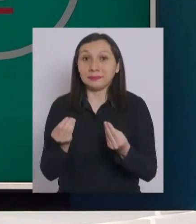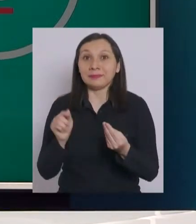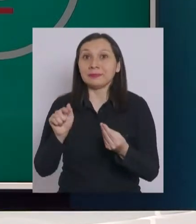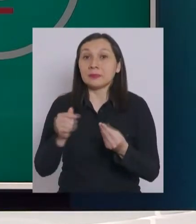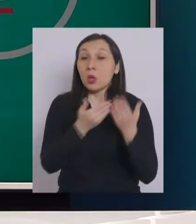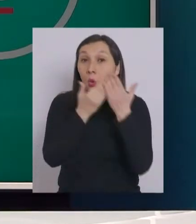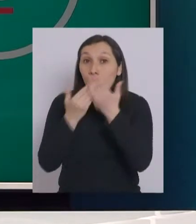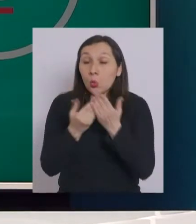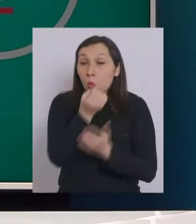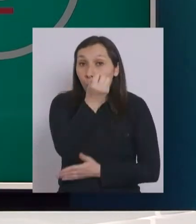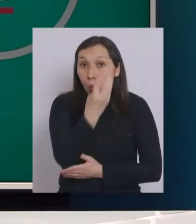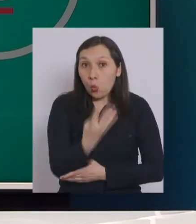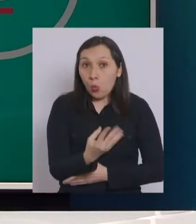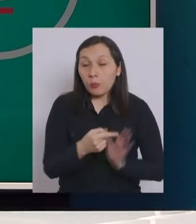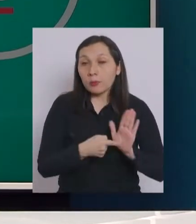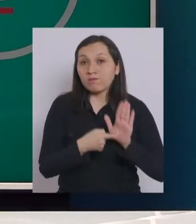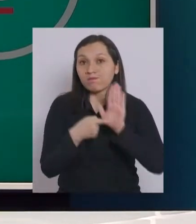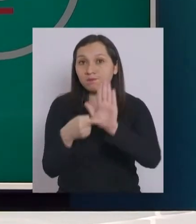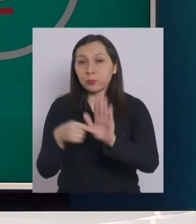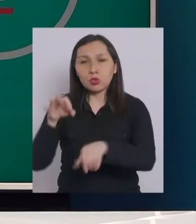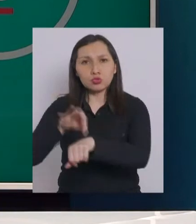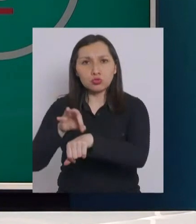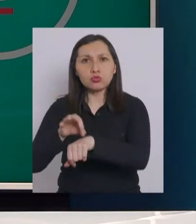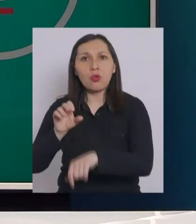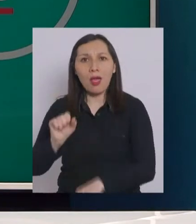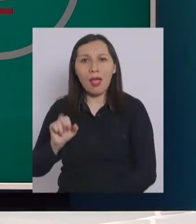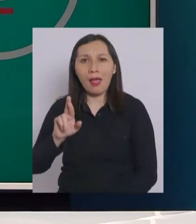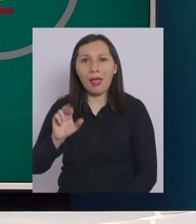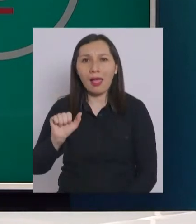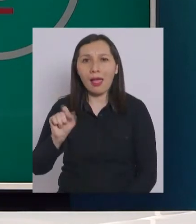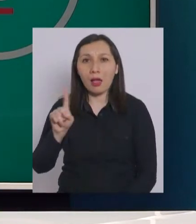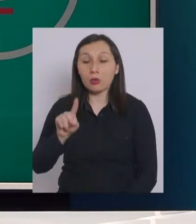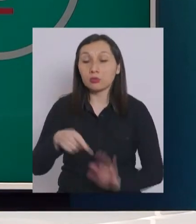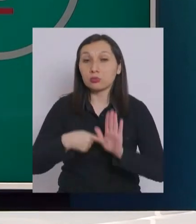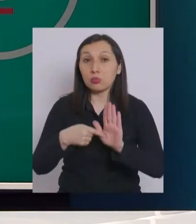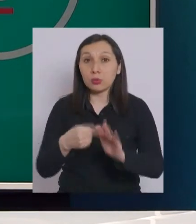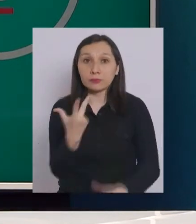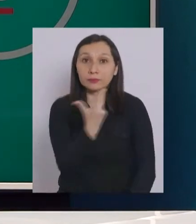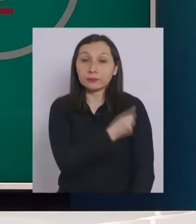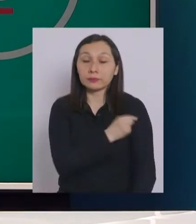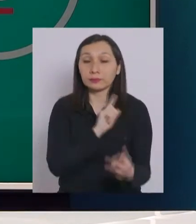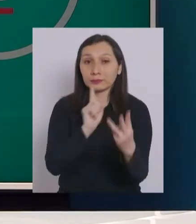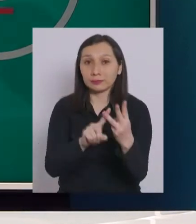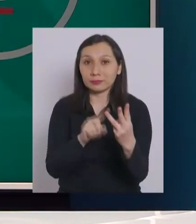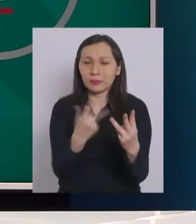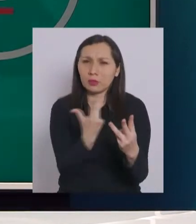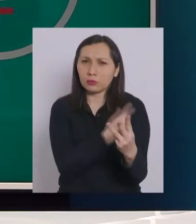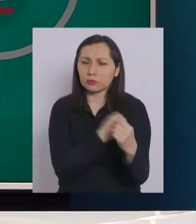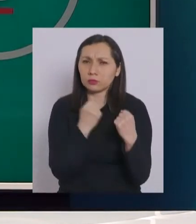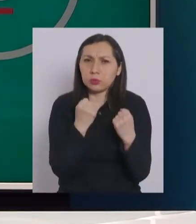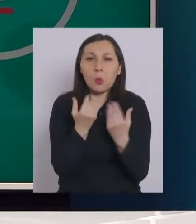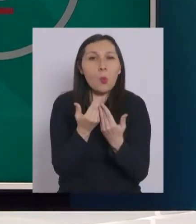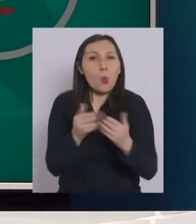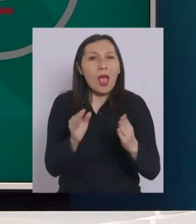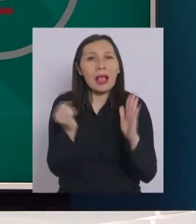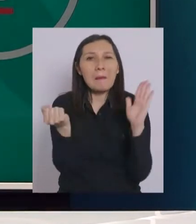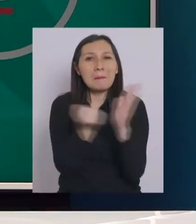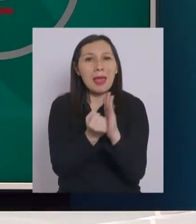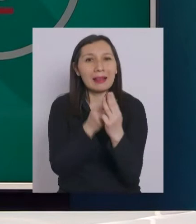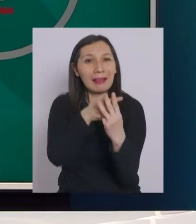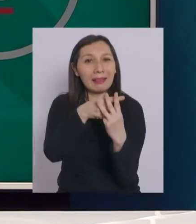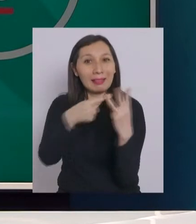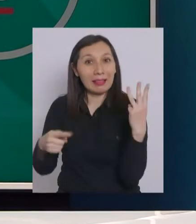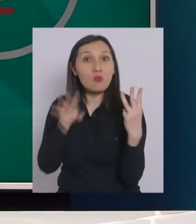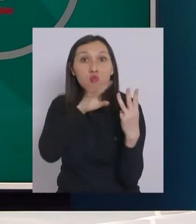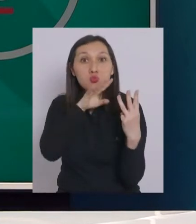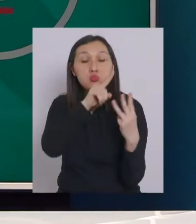Good afternoon. The figures of the study that have been presented by Dr. Rafael Arauz reveal that the application of the booster dose with any of the